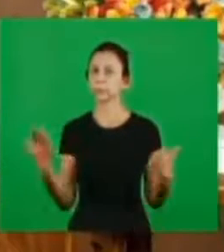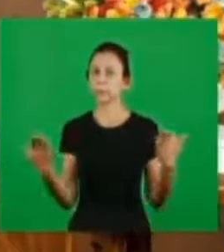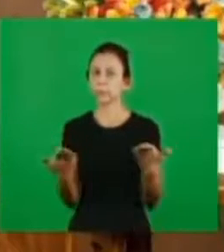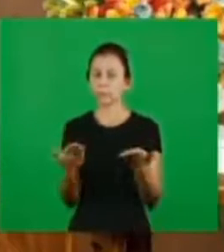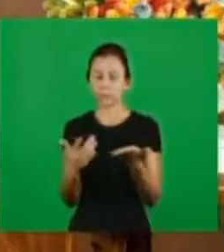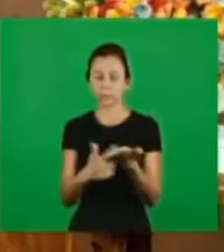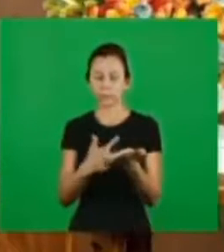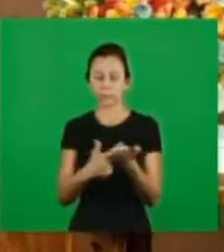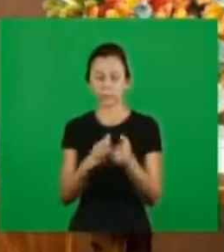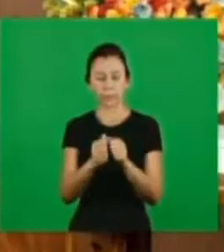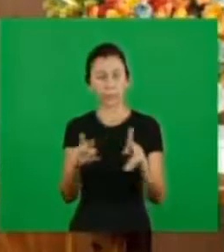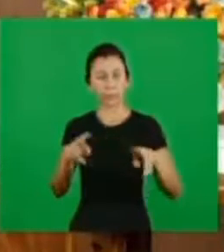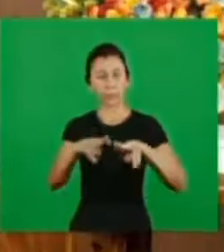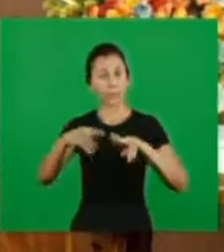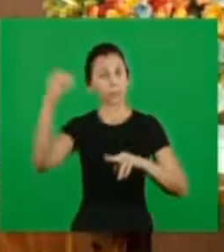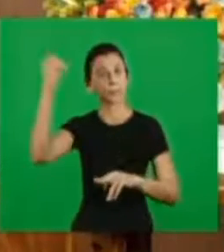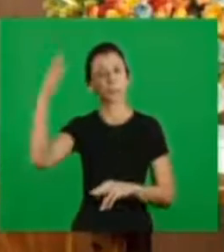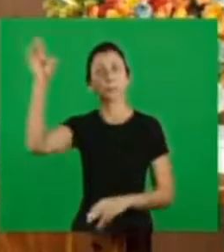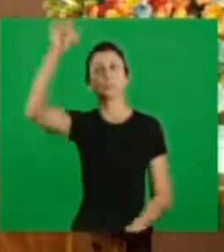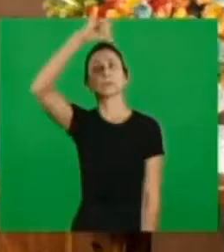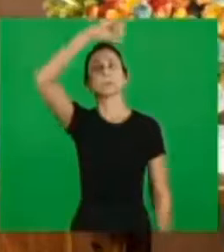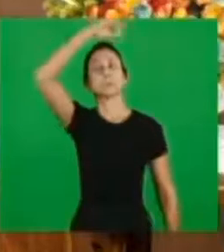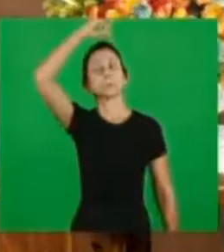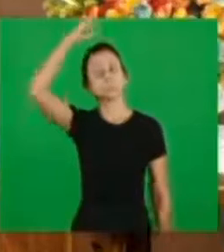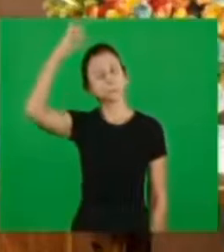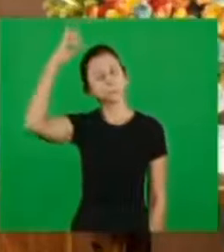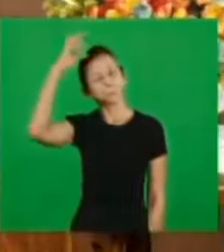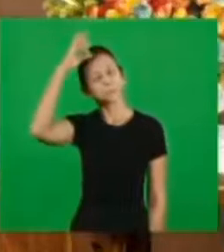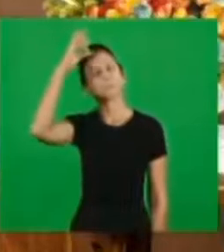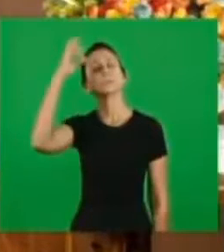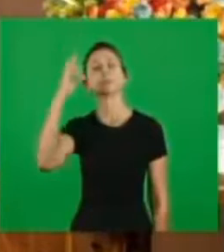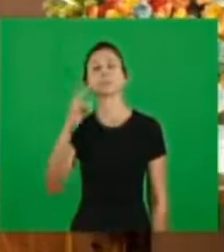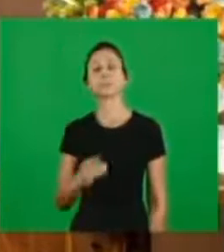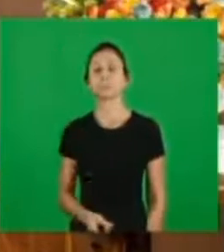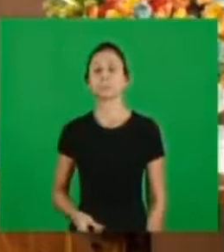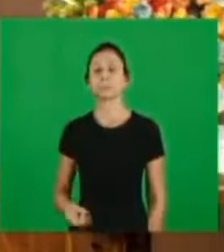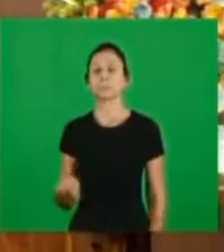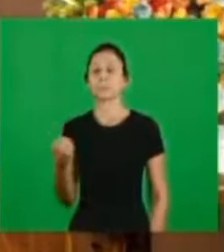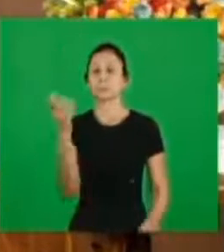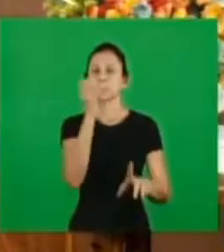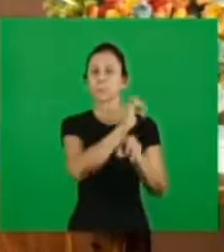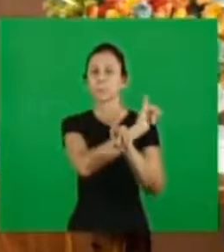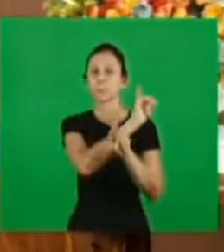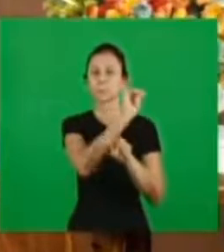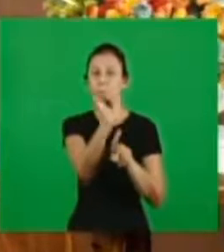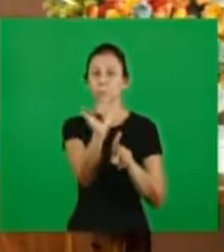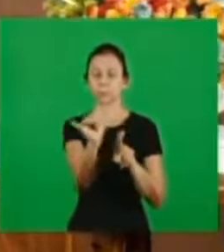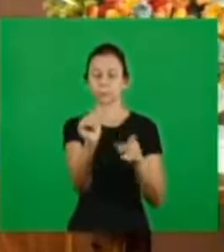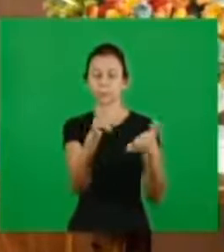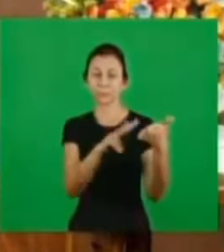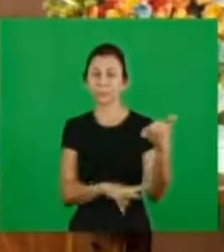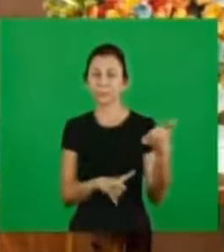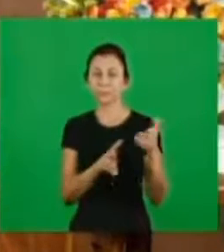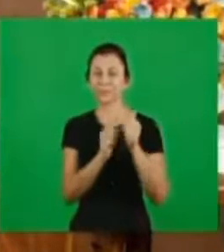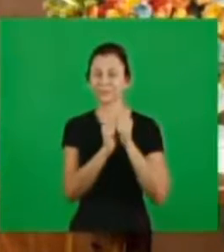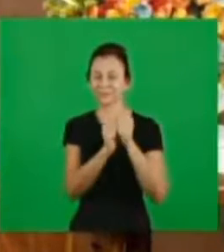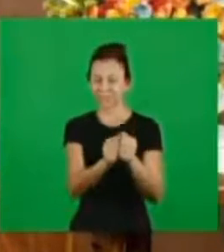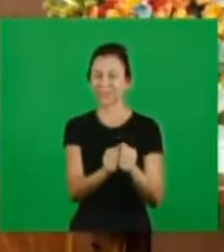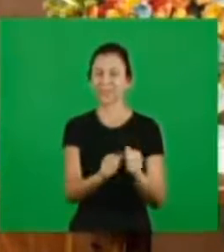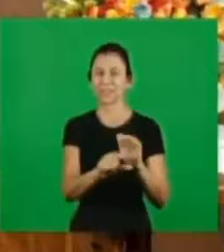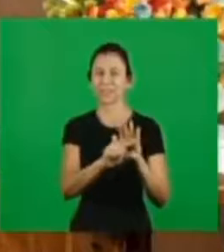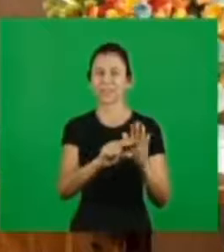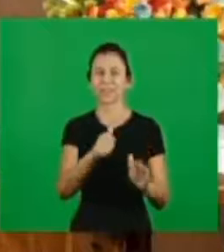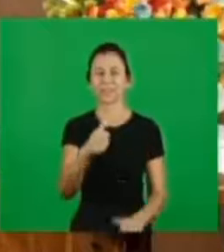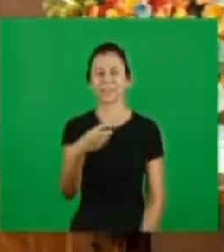here in the presence of the book in the revelation of the Holy Spirit, so the prophetic part of the book. So let us